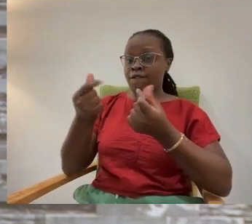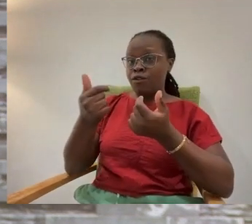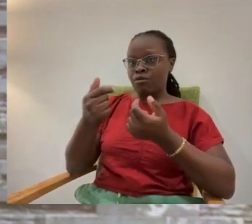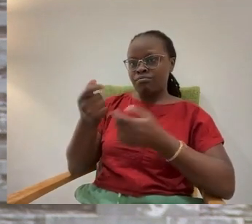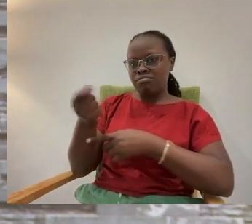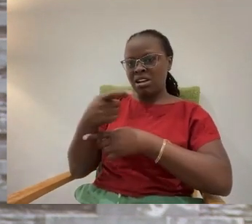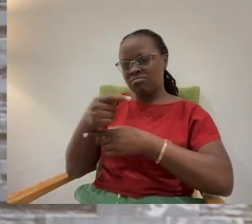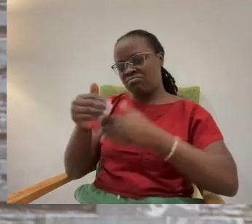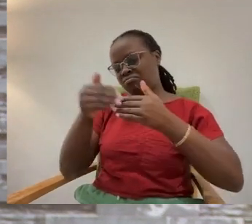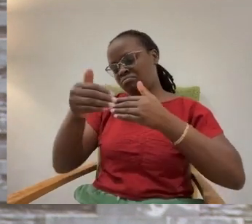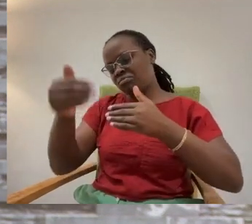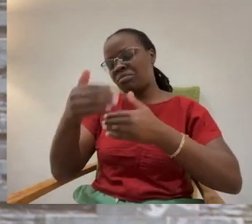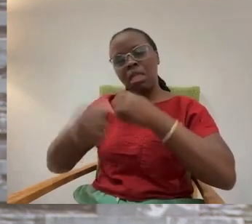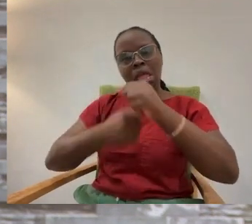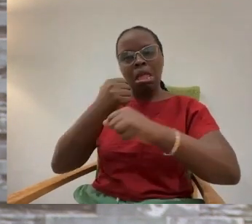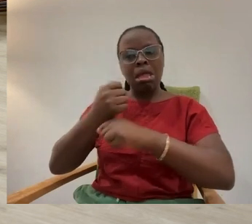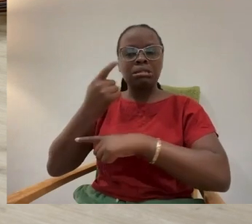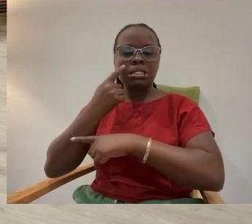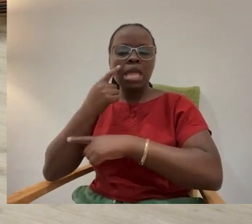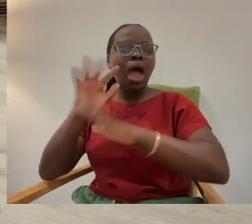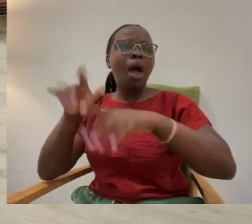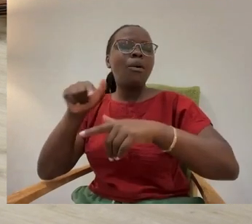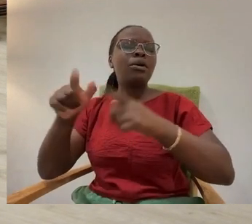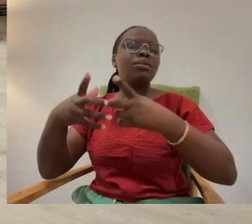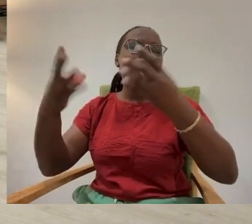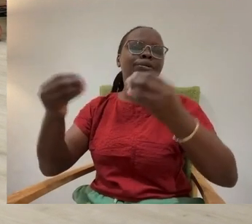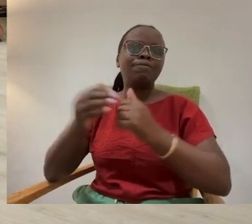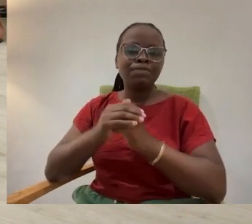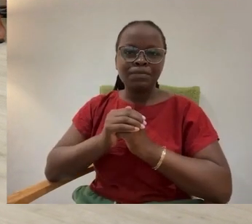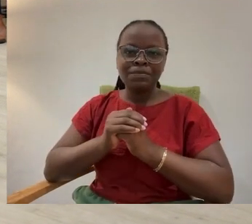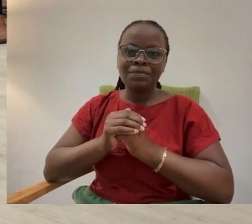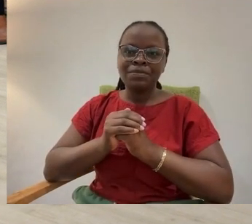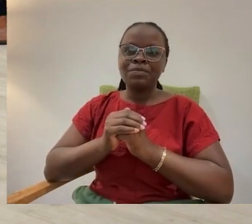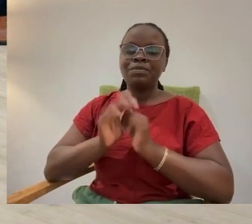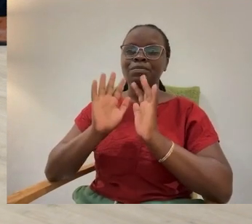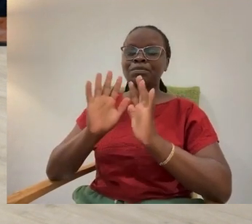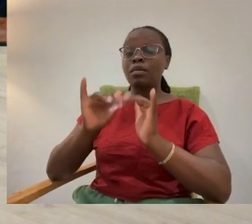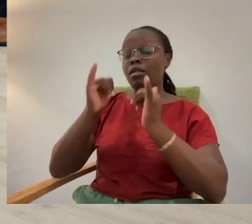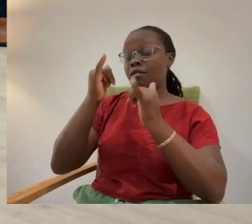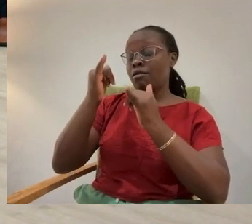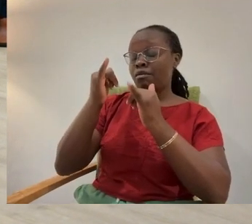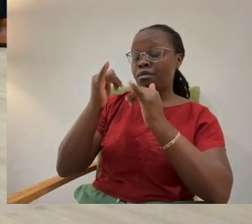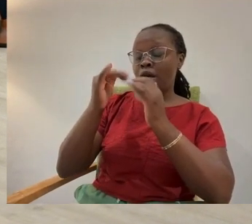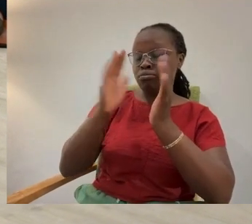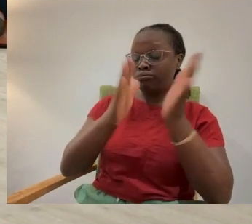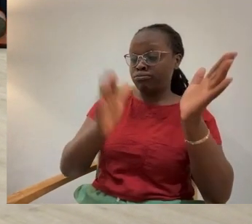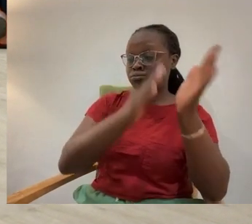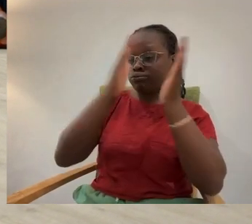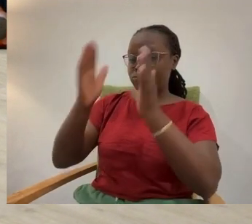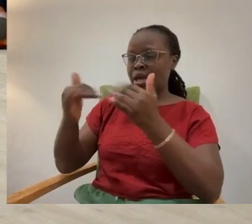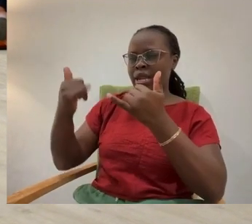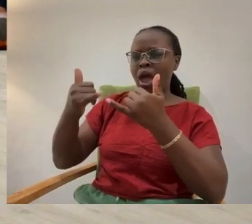is the biggest driver of in some of these innovations. Absolutely, which points us to kind of the larger context in which